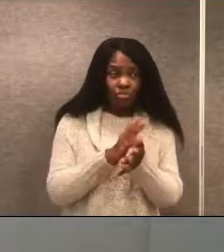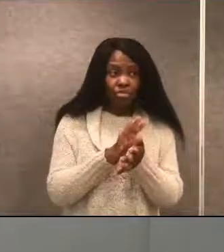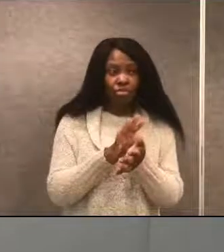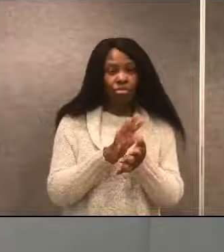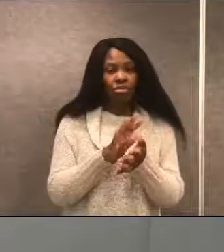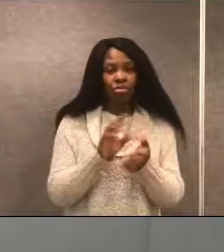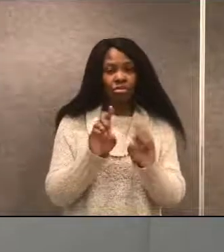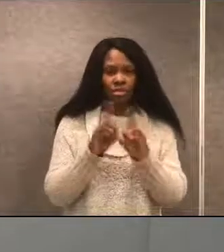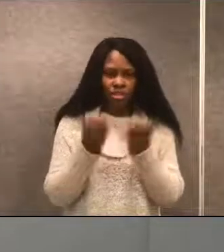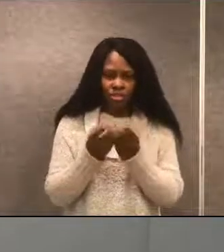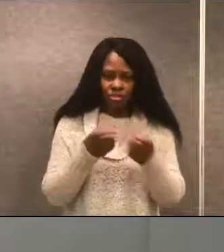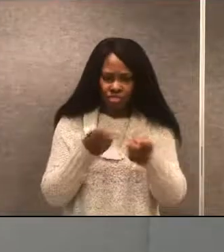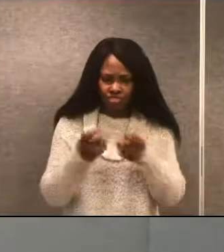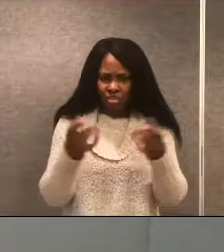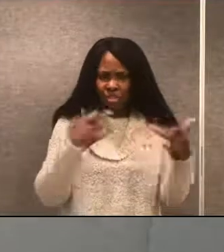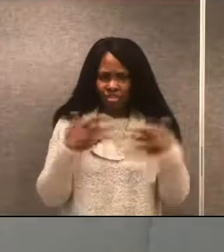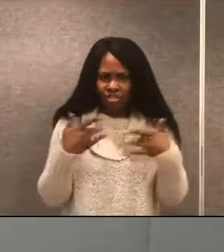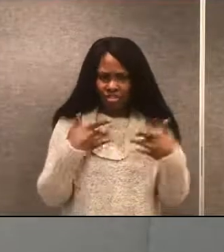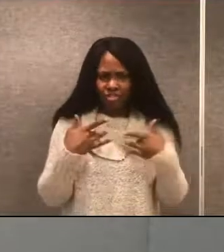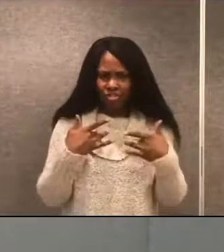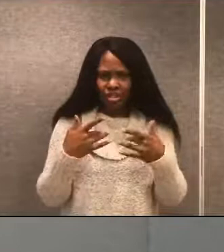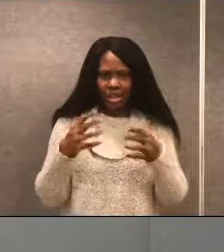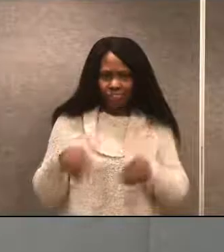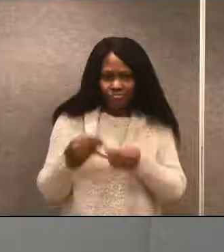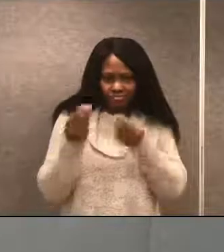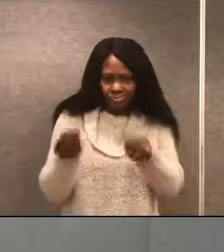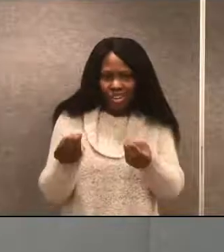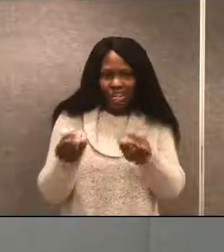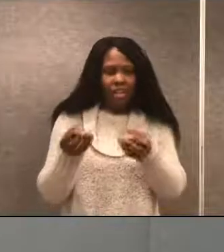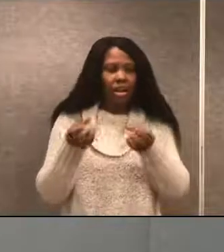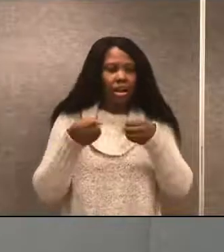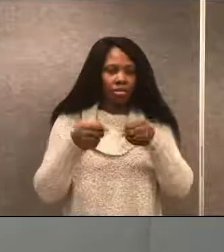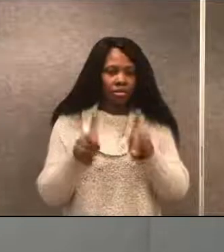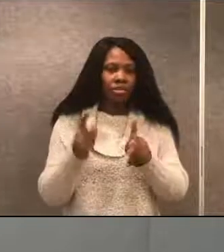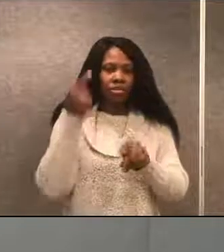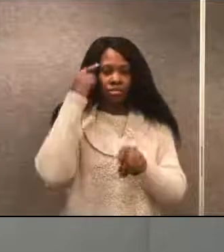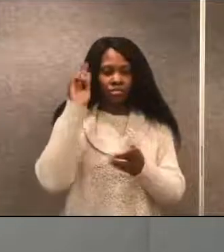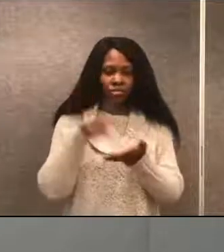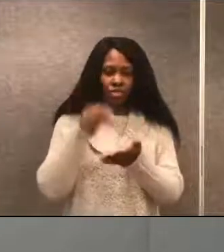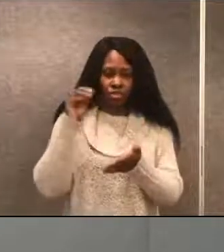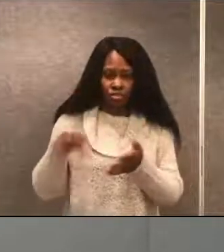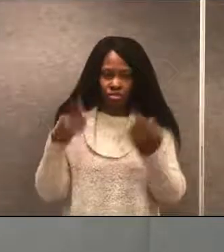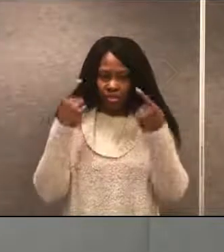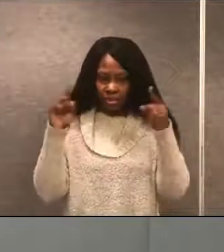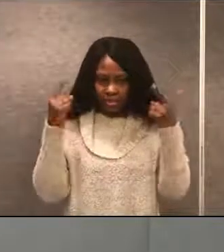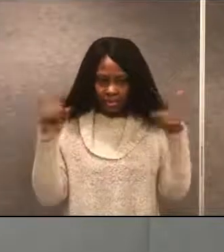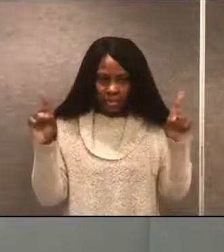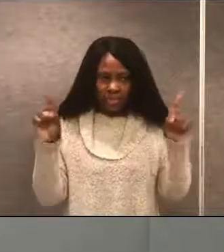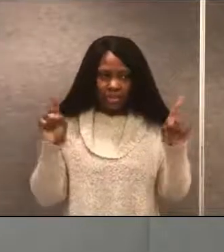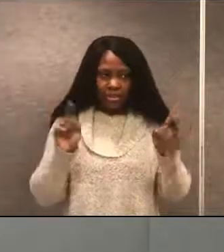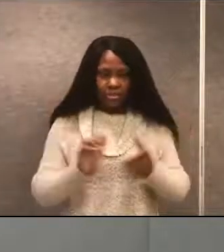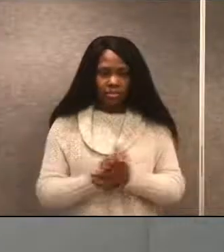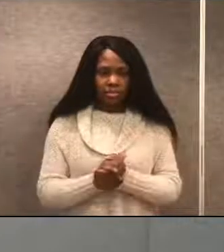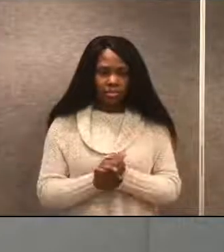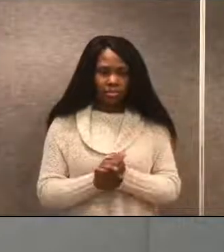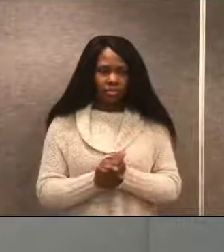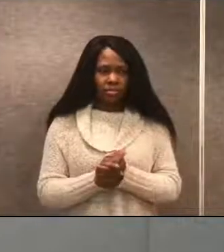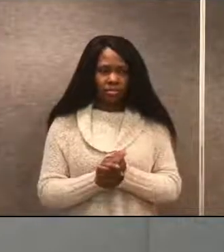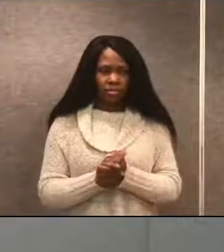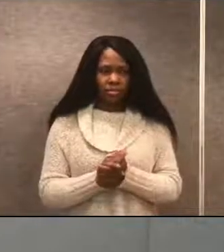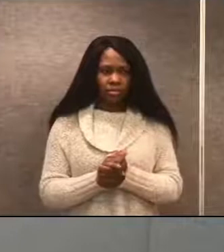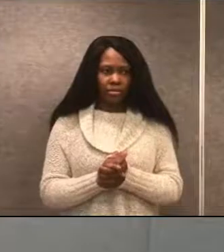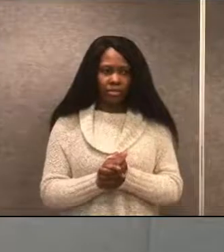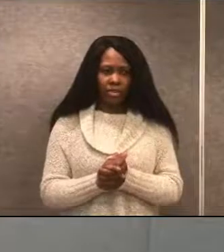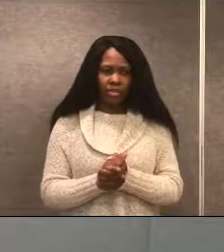these concerns and providing opportunities for students' success? So basically just give the parents